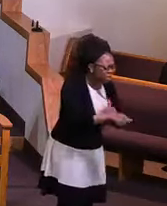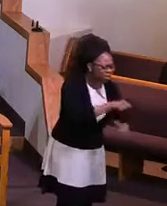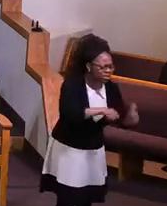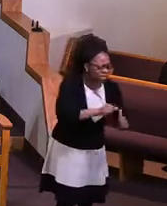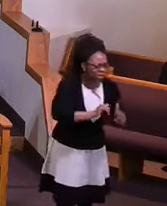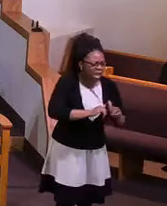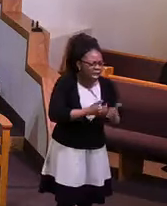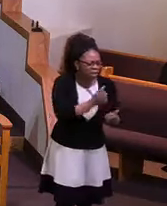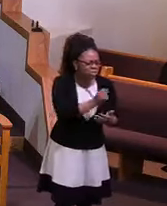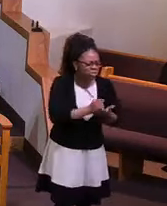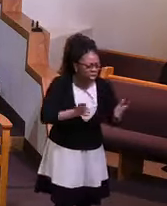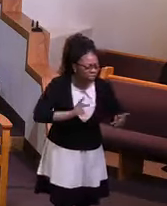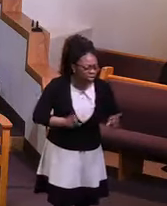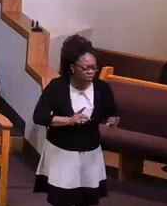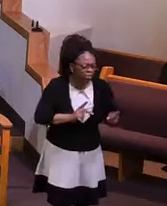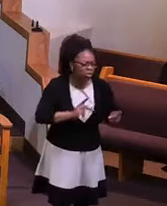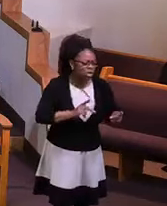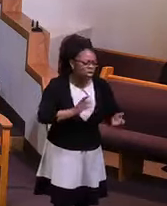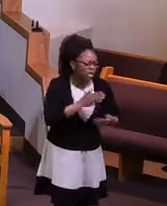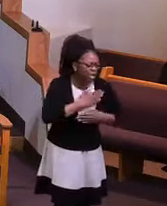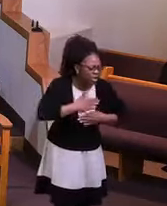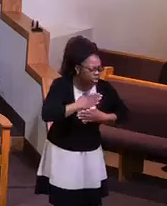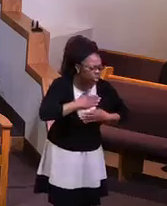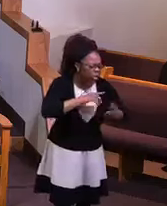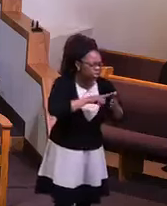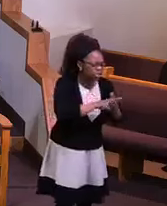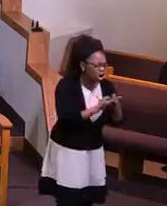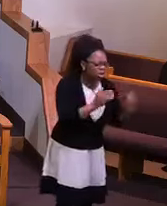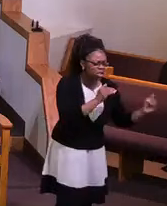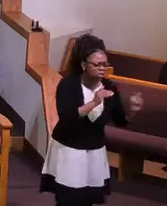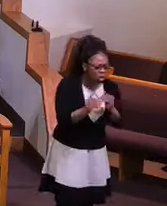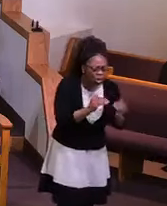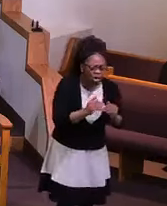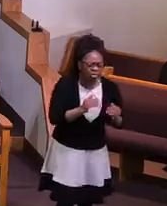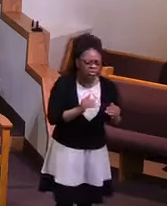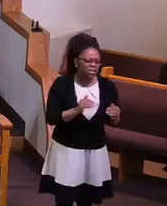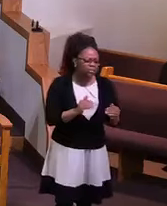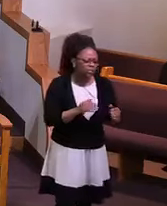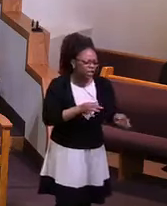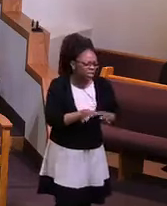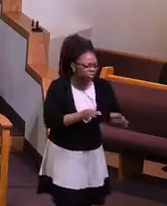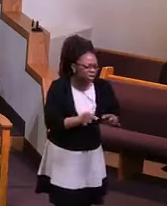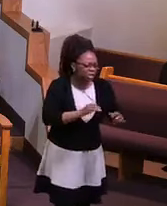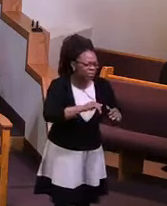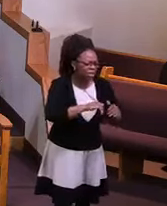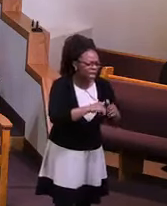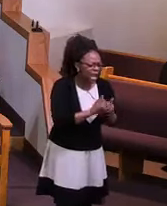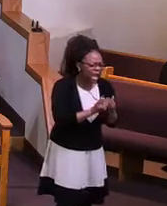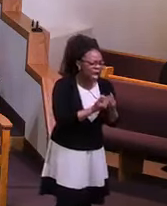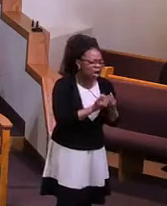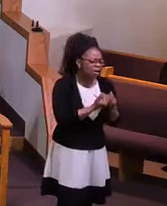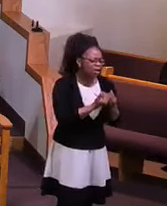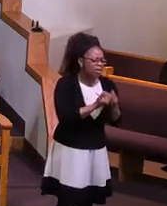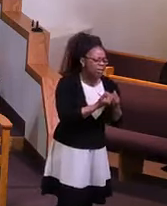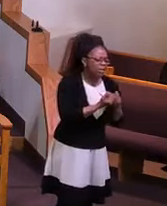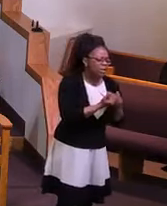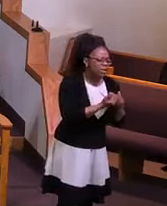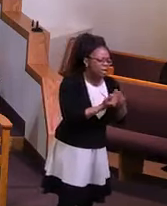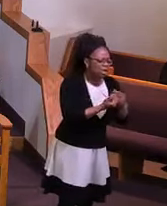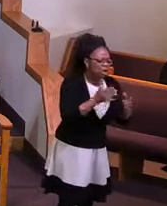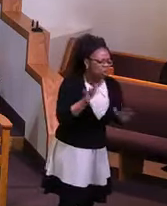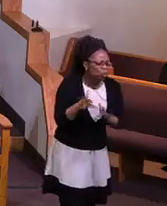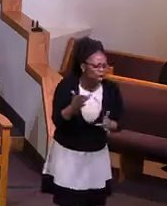enjoy starting wars with bringing death in large numbers. Explain to me why pedophiles can entice even children to have sex with